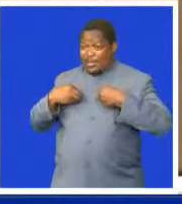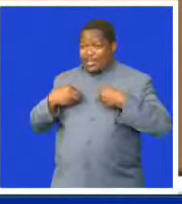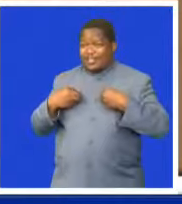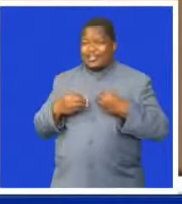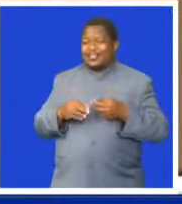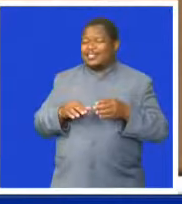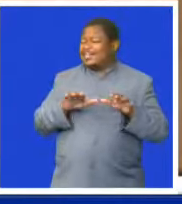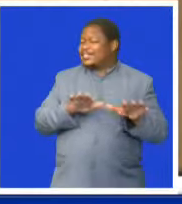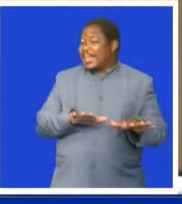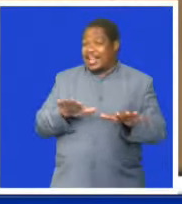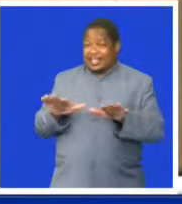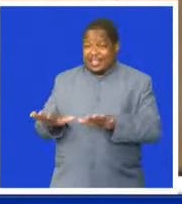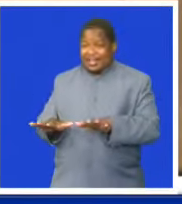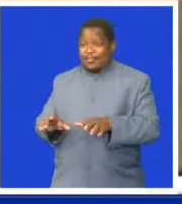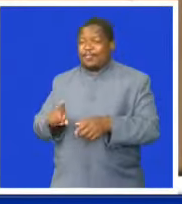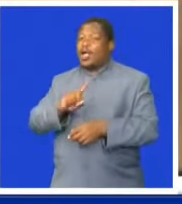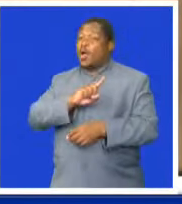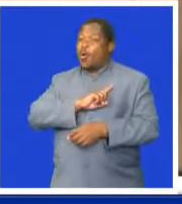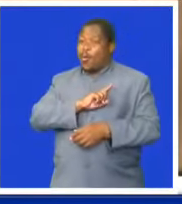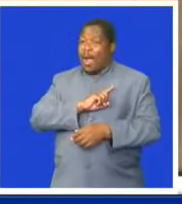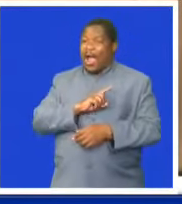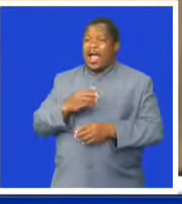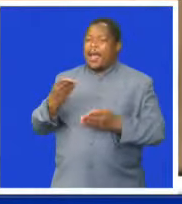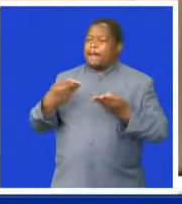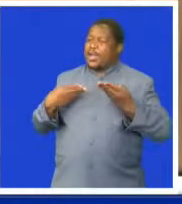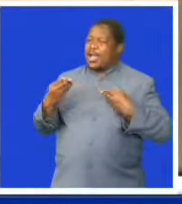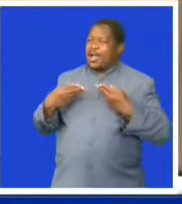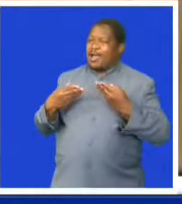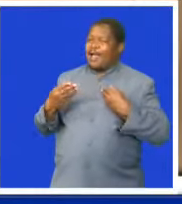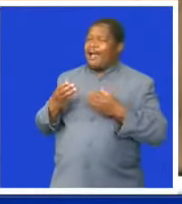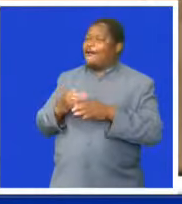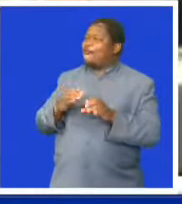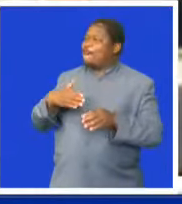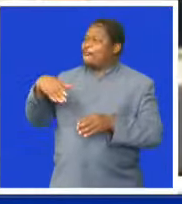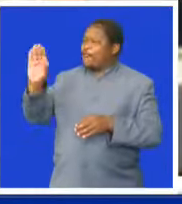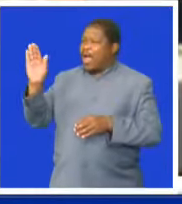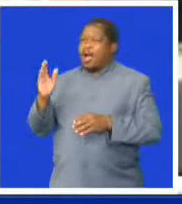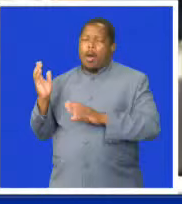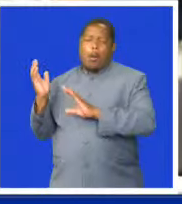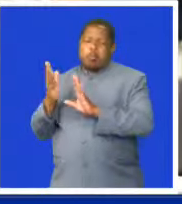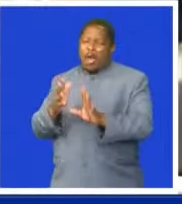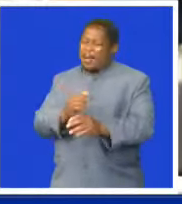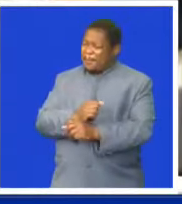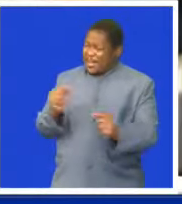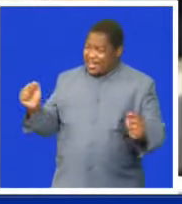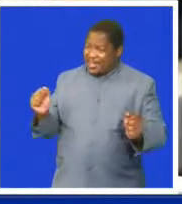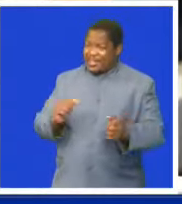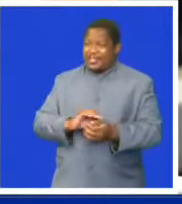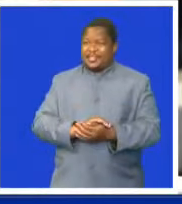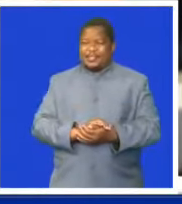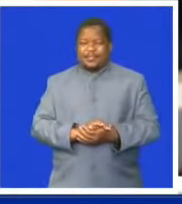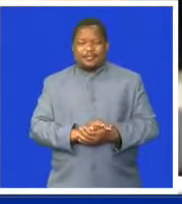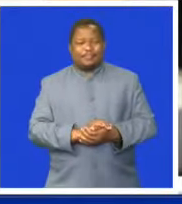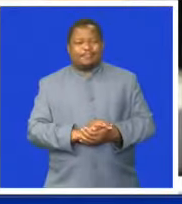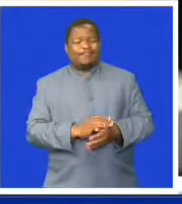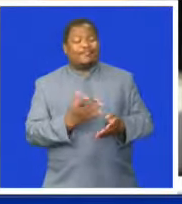word of businesses that are not affiliated to any of these associations. We can never say what